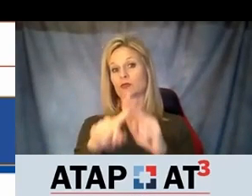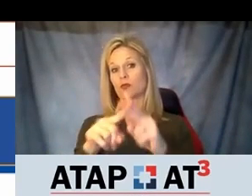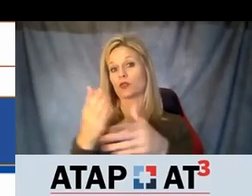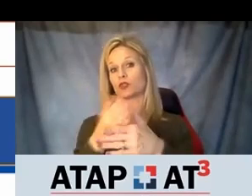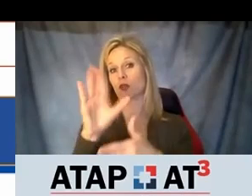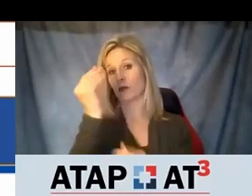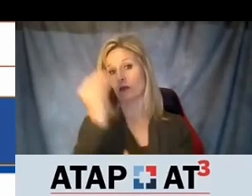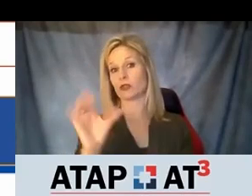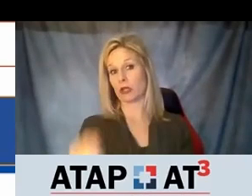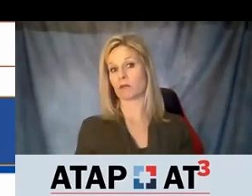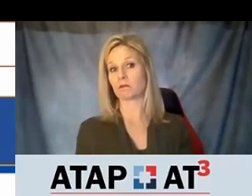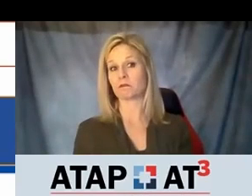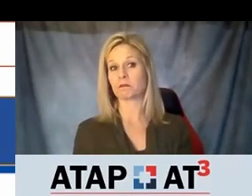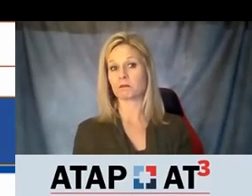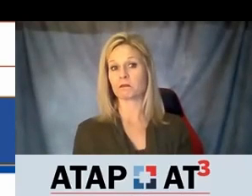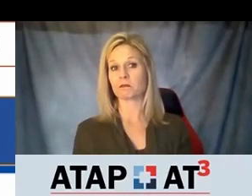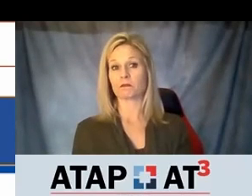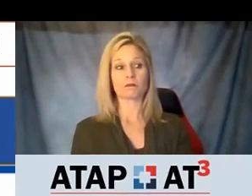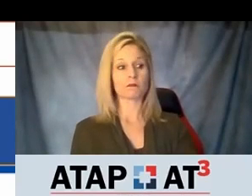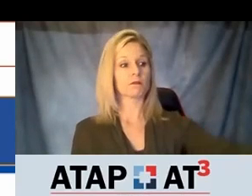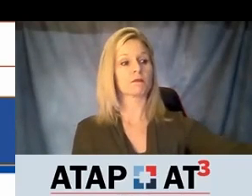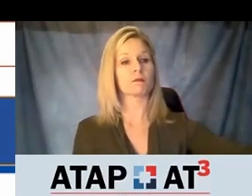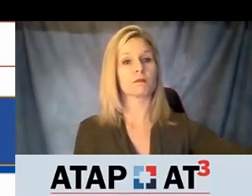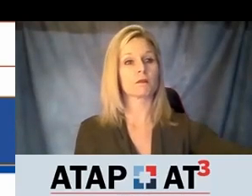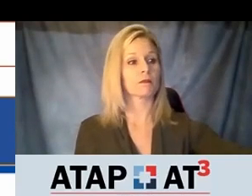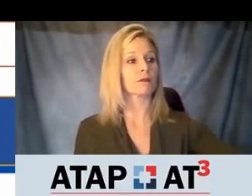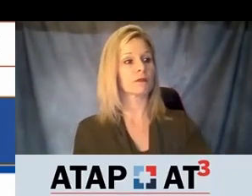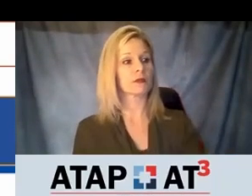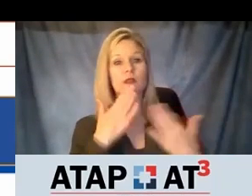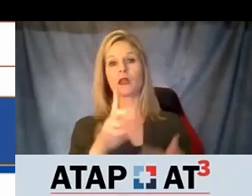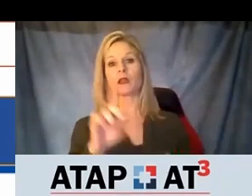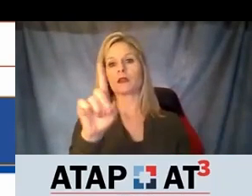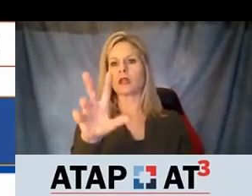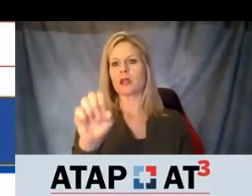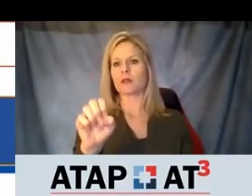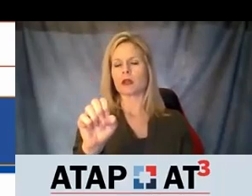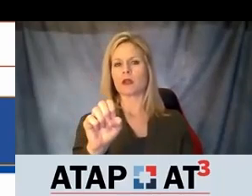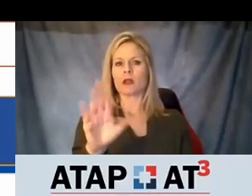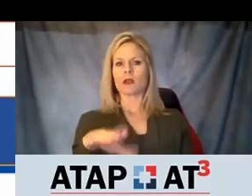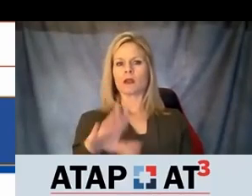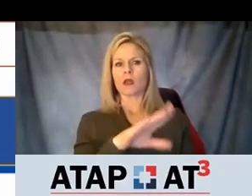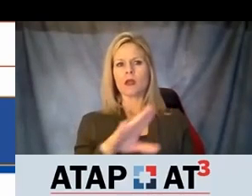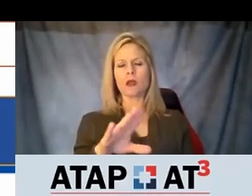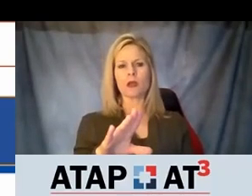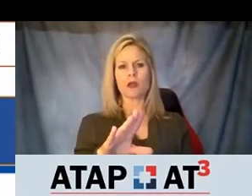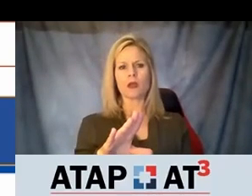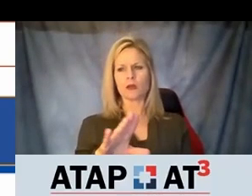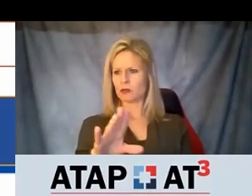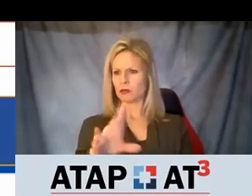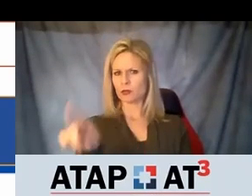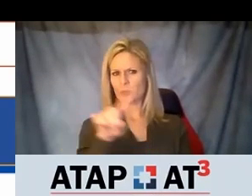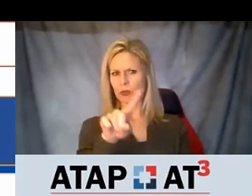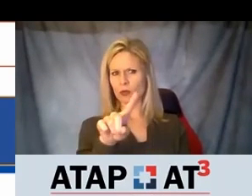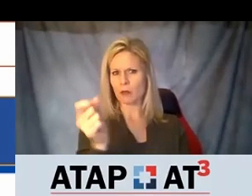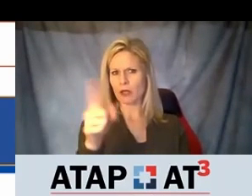information. Well, thank you, Dave. It'd be good to just take stock of, do you know, how